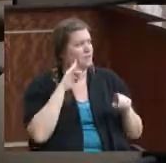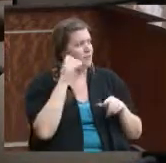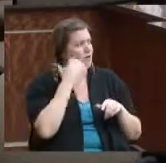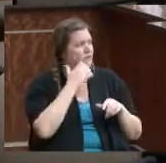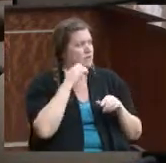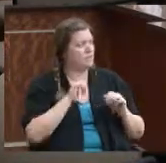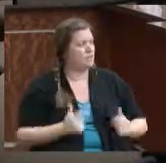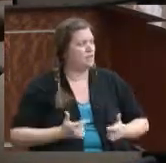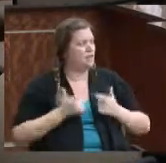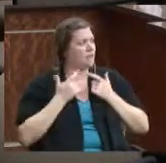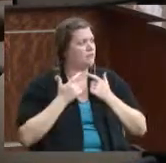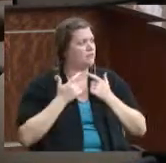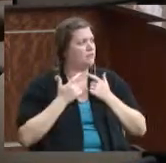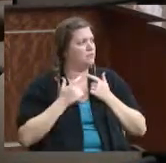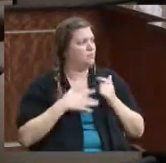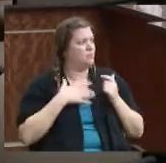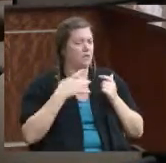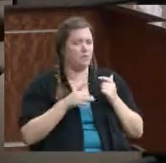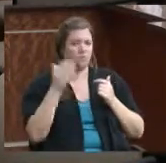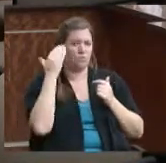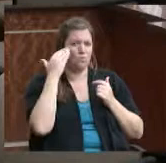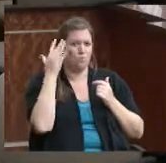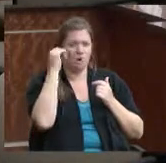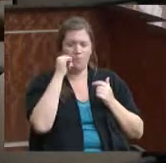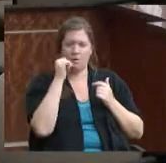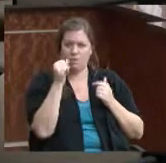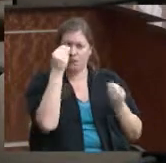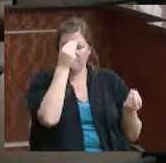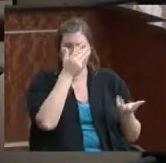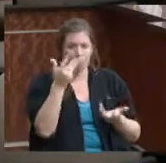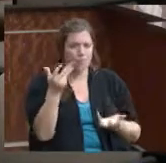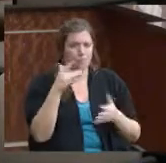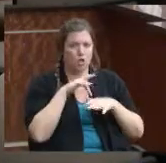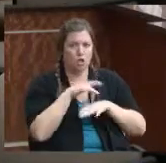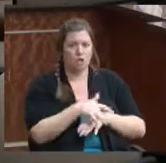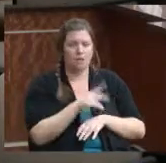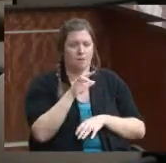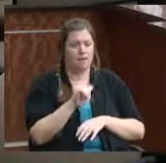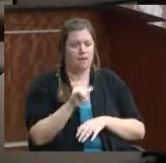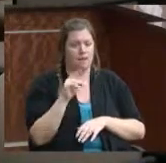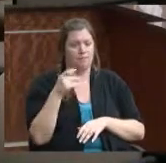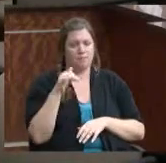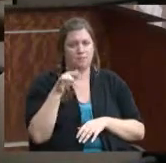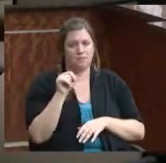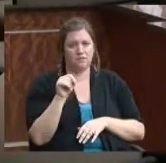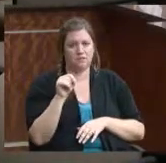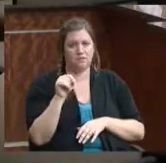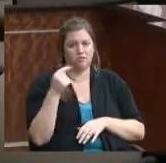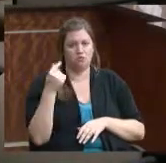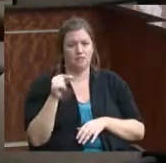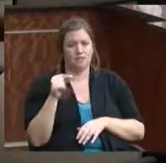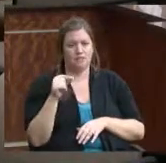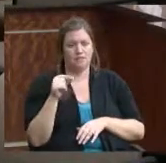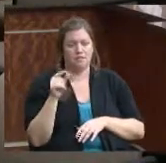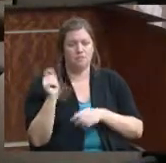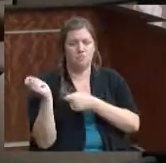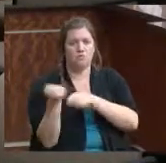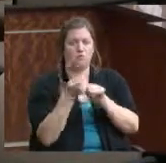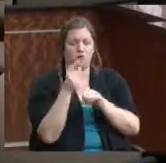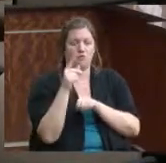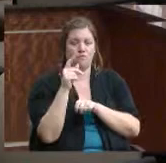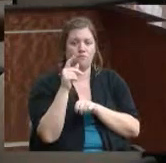everyday lives. We'd like to know why we were not told earlier by the Patuxent Green Golf Club of the solar array